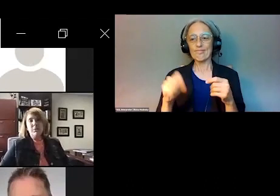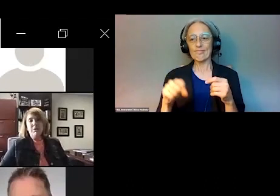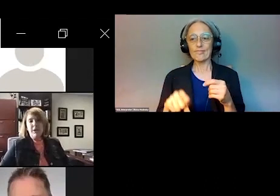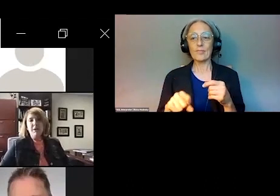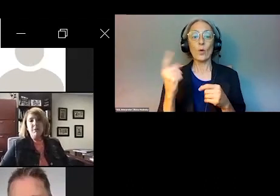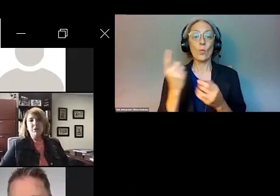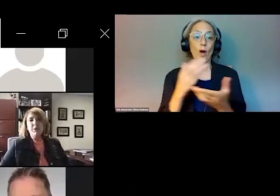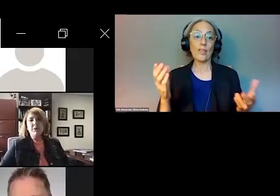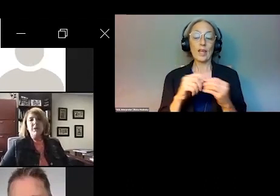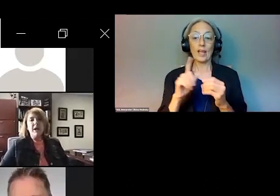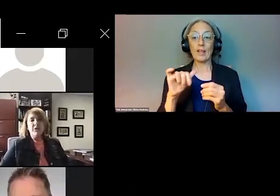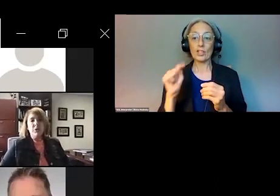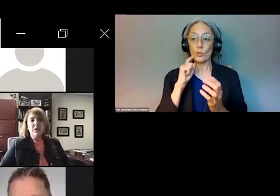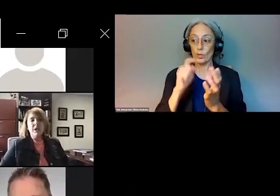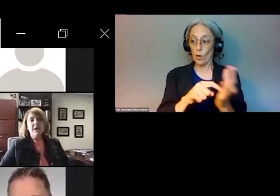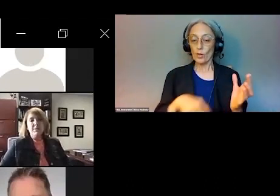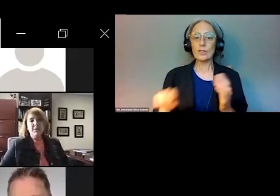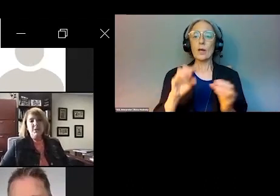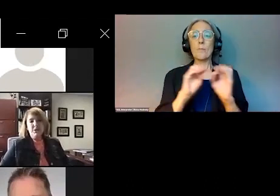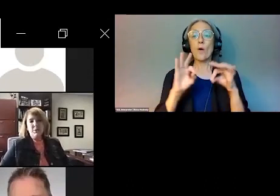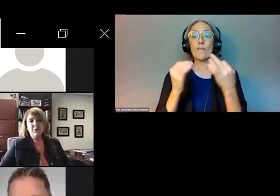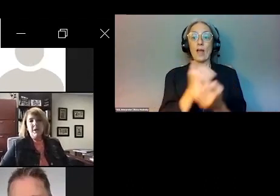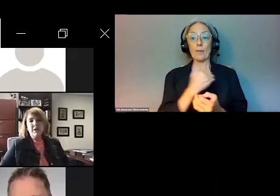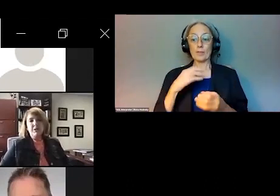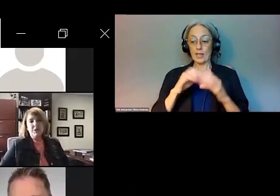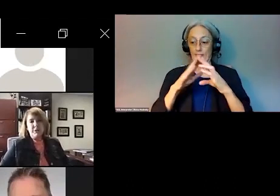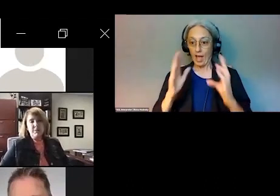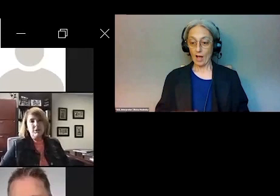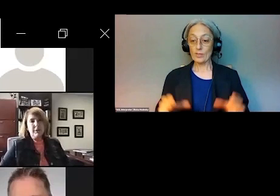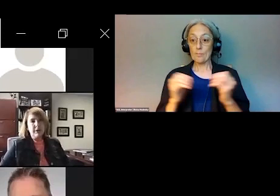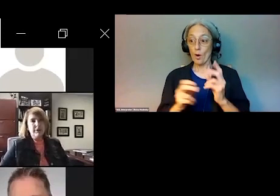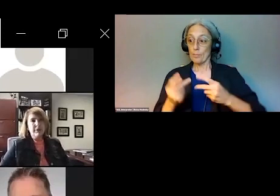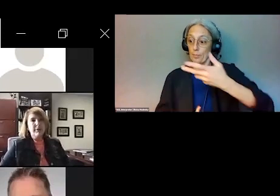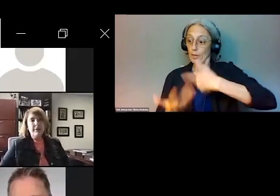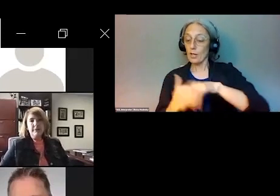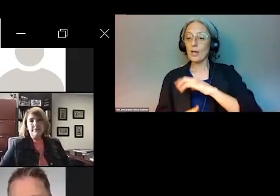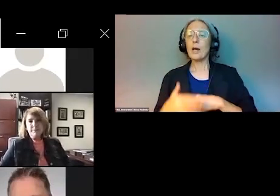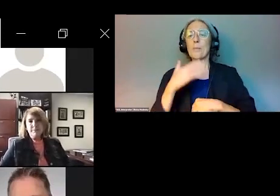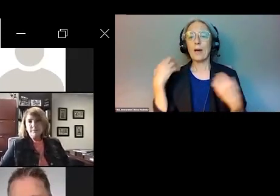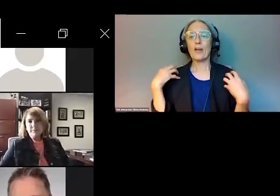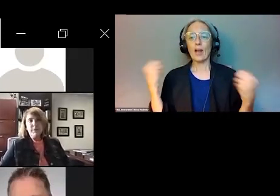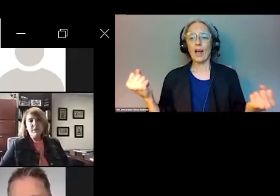literature is that a greater number of family members within the household has been associated with better physical and mental health.